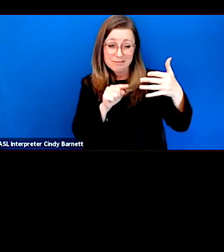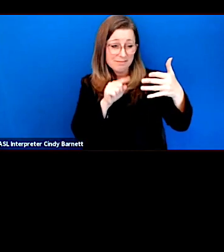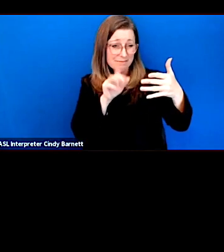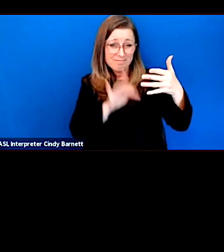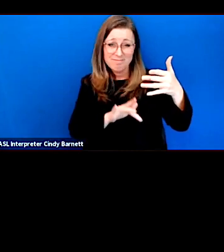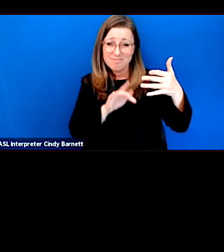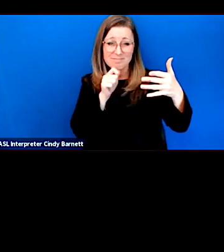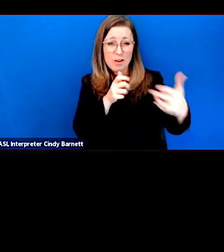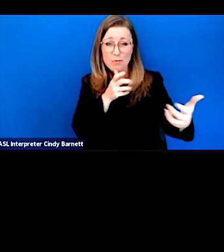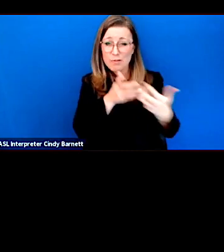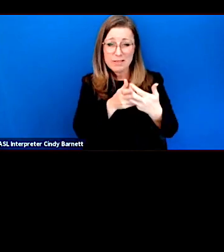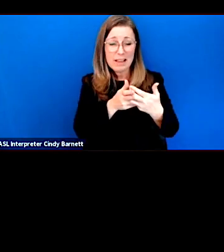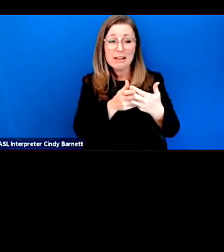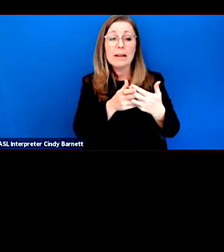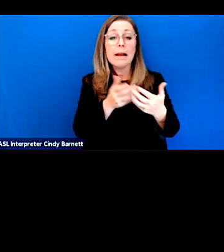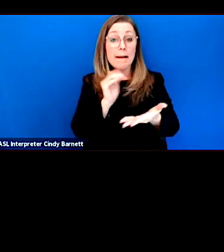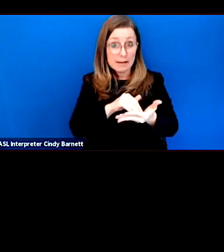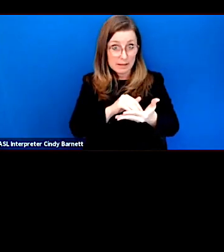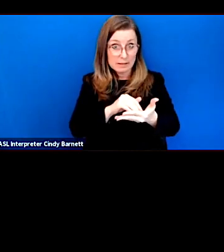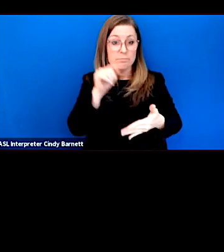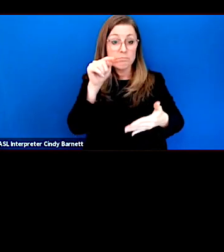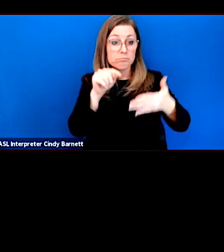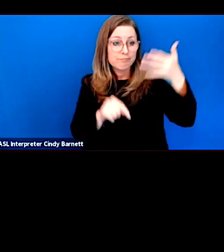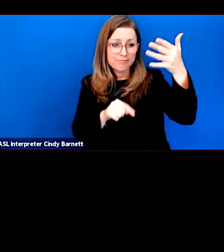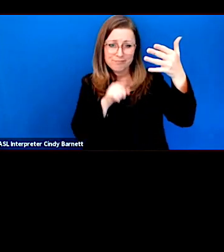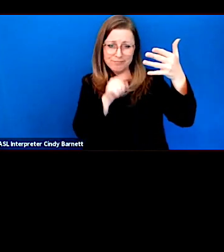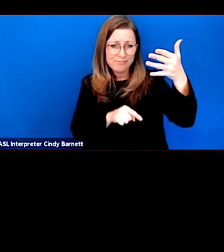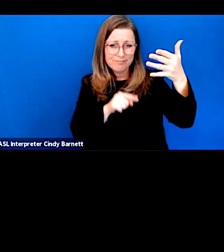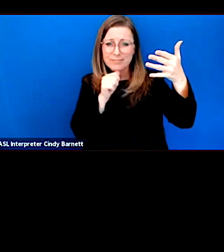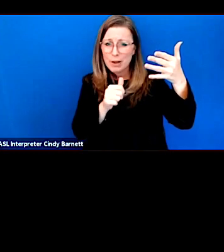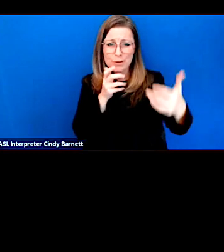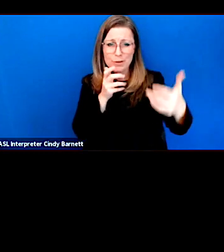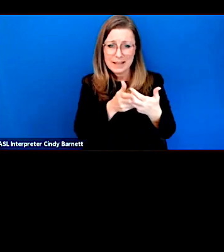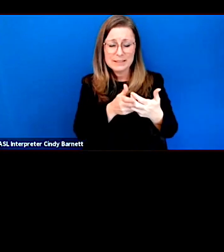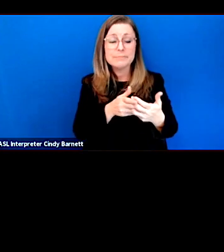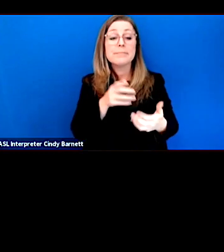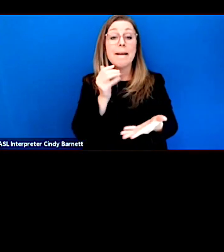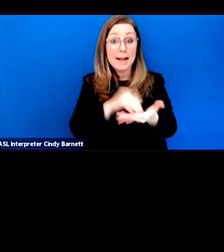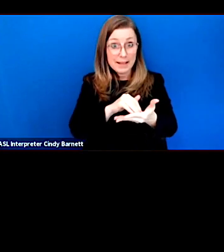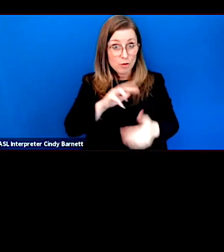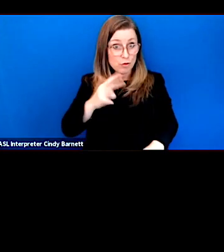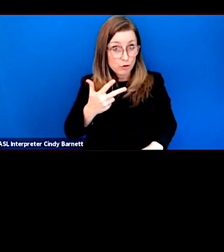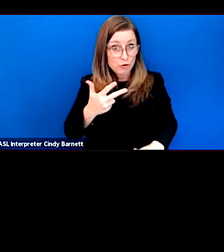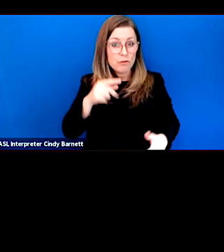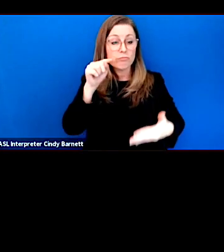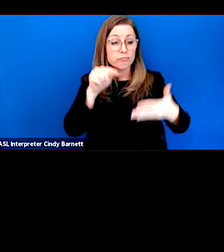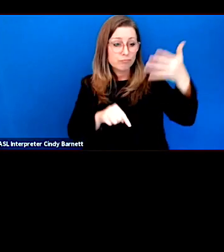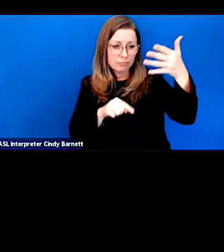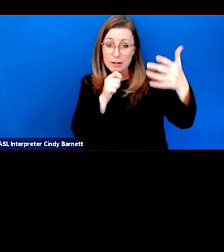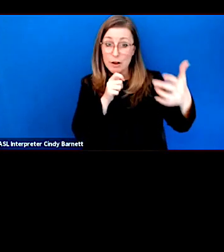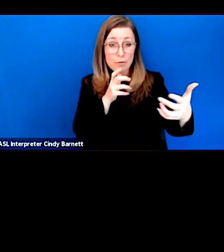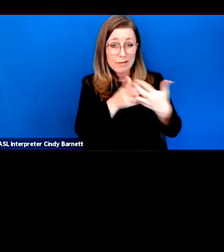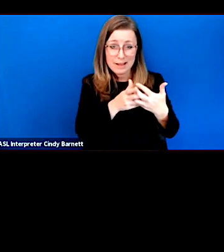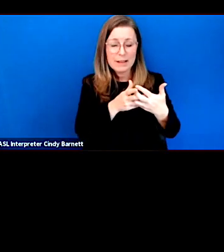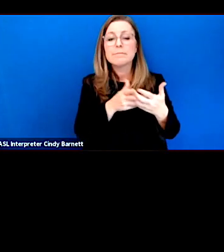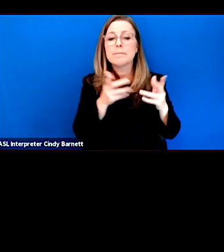synthesis question, okay? So as you see, here's that counter spaces for women of color in STEM